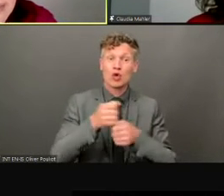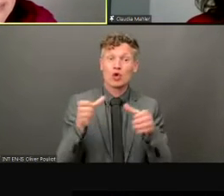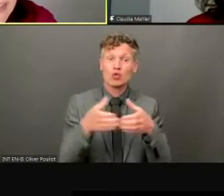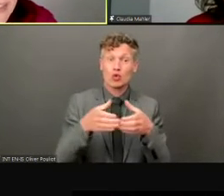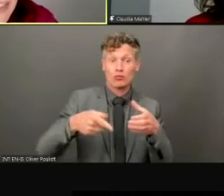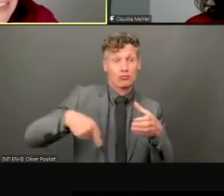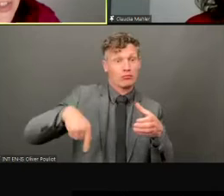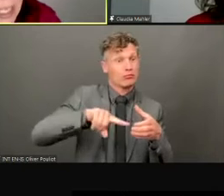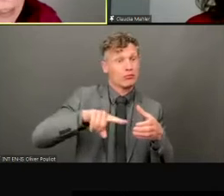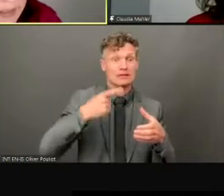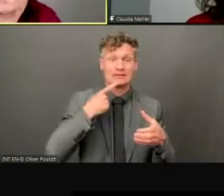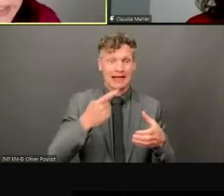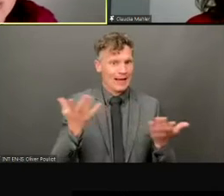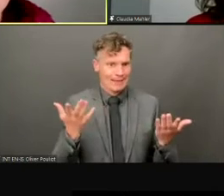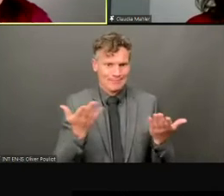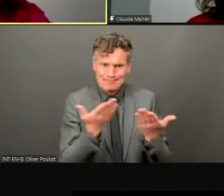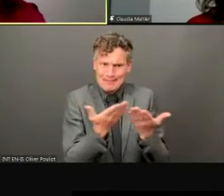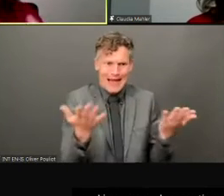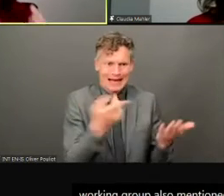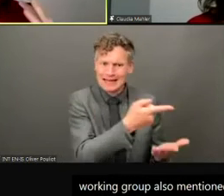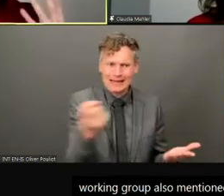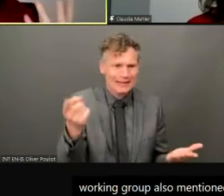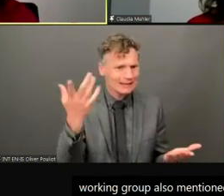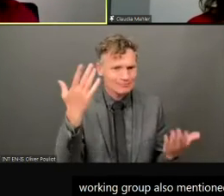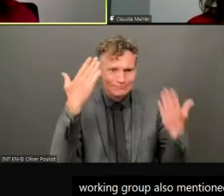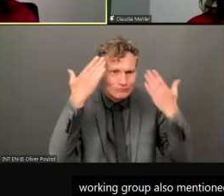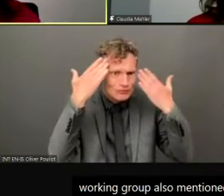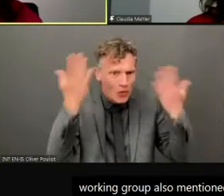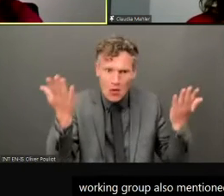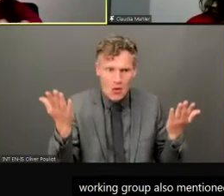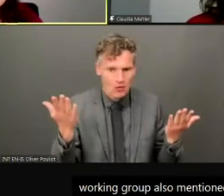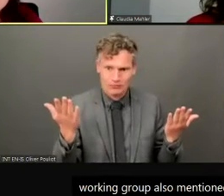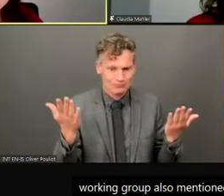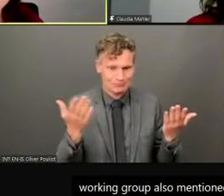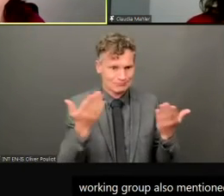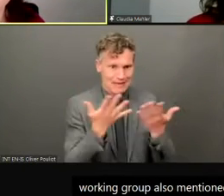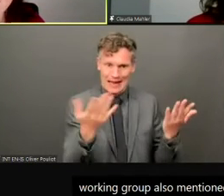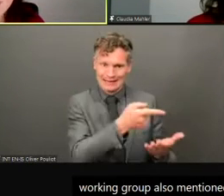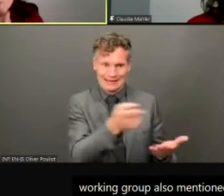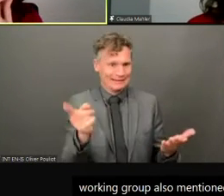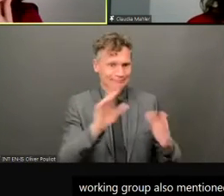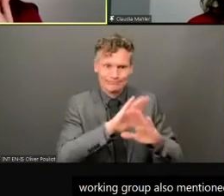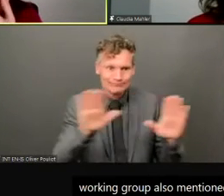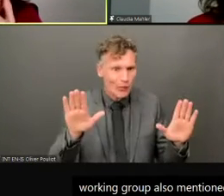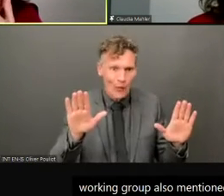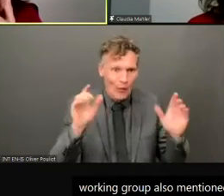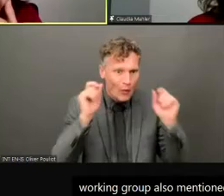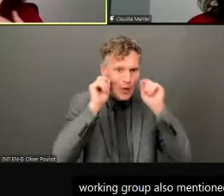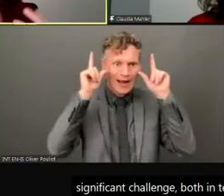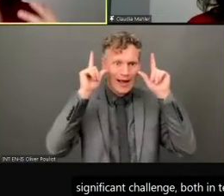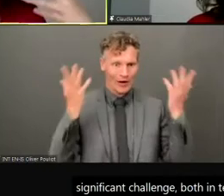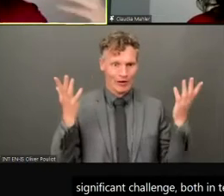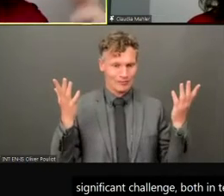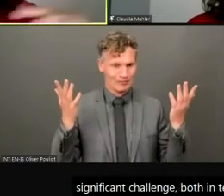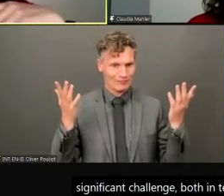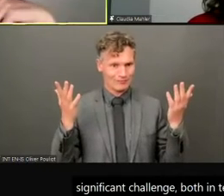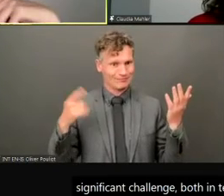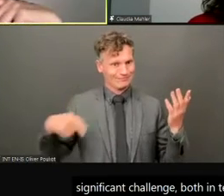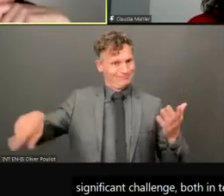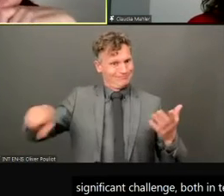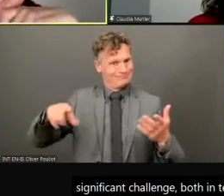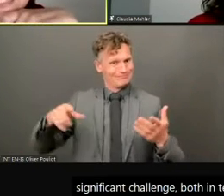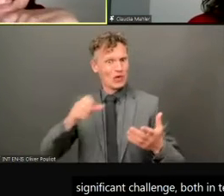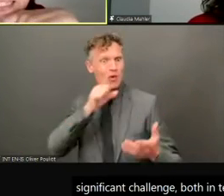awareness as a significant challenge, both in terms of older persons who may not know about their rights and how to claim them, but also in terms